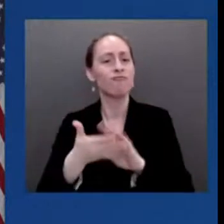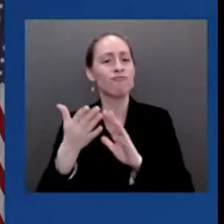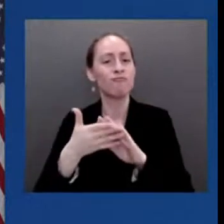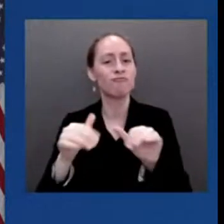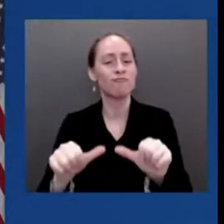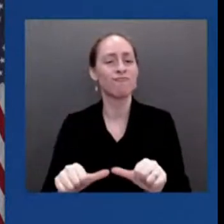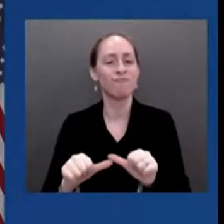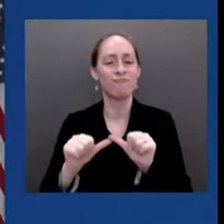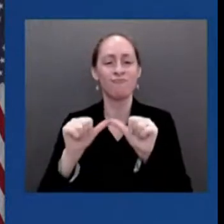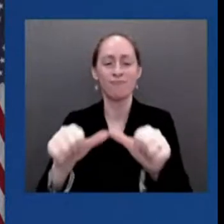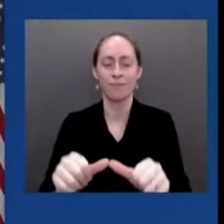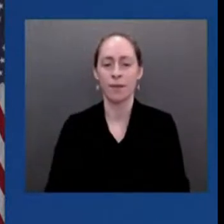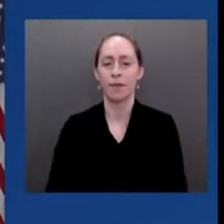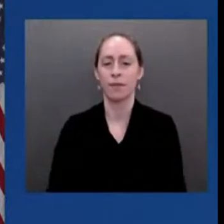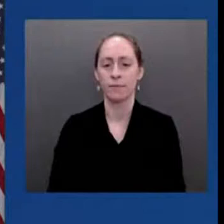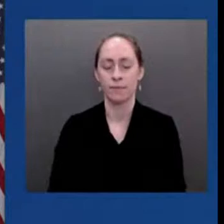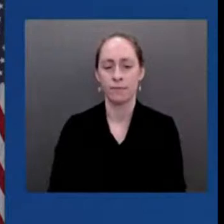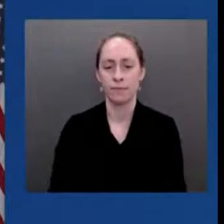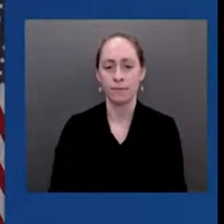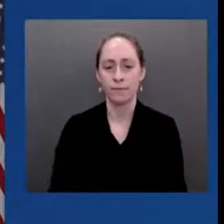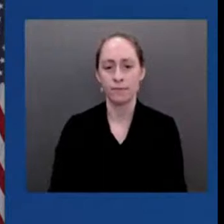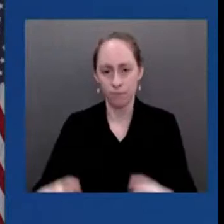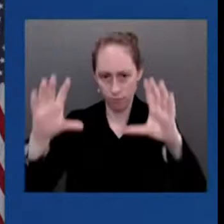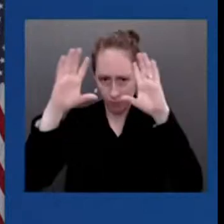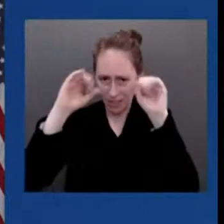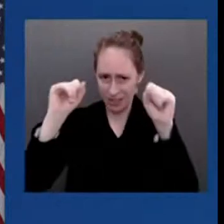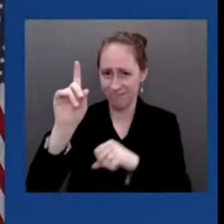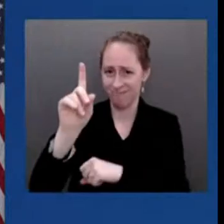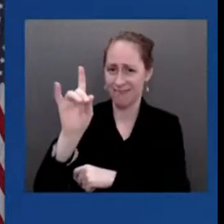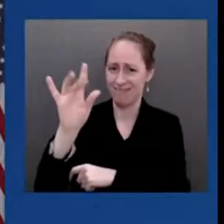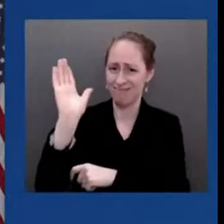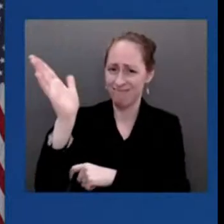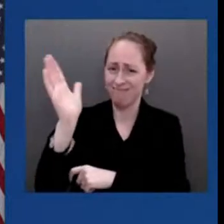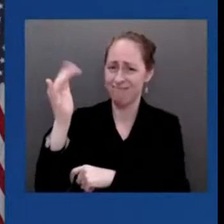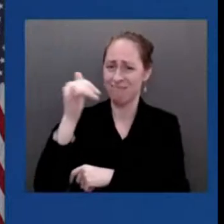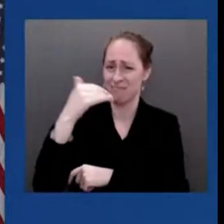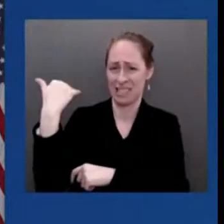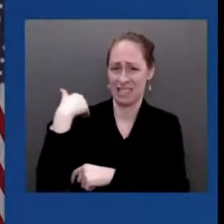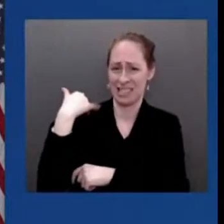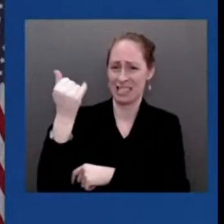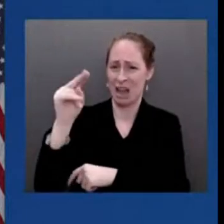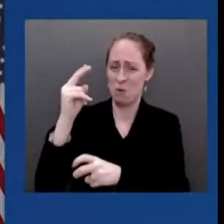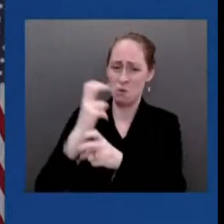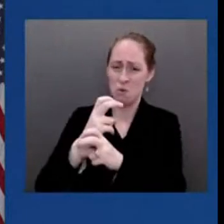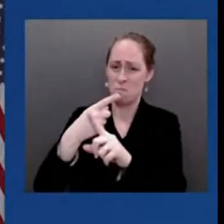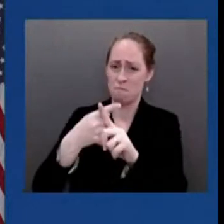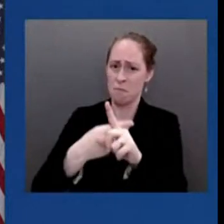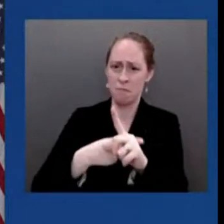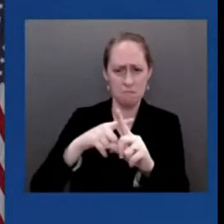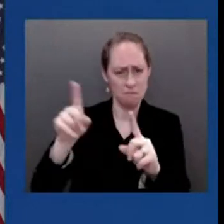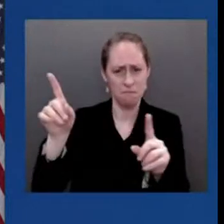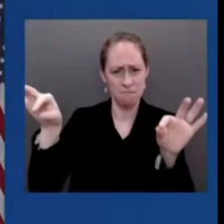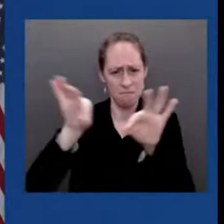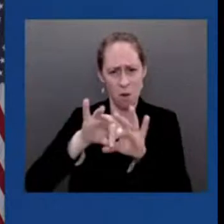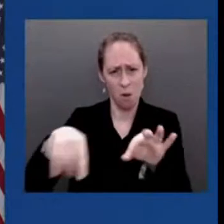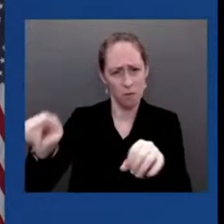But we got through it together. Over the past 3 weeks, daily cases are down over